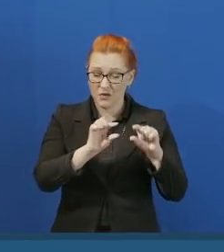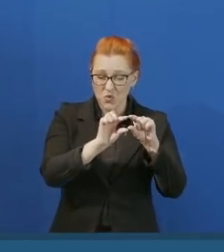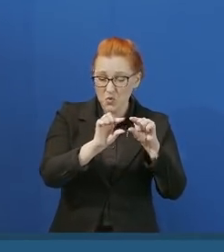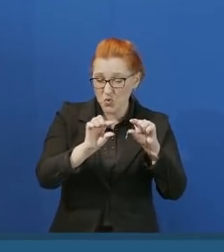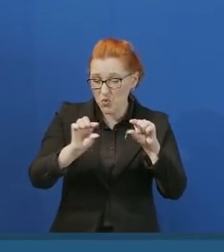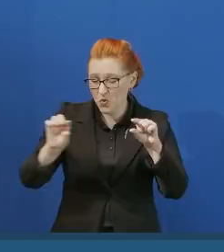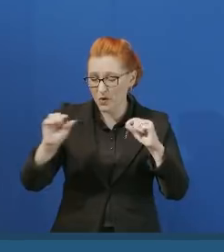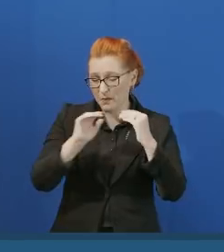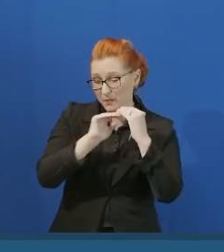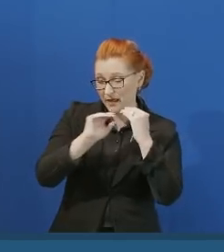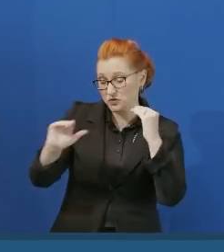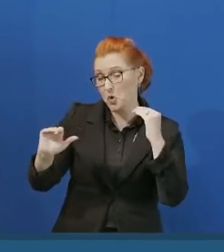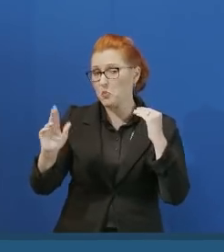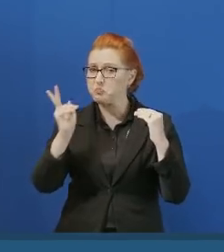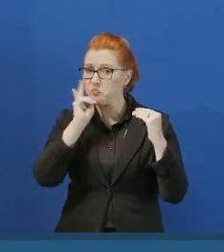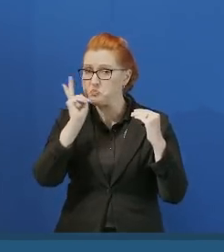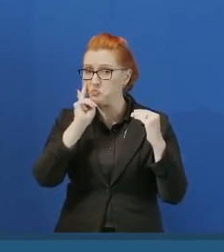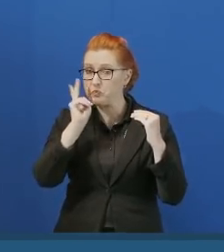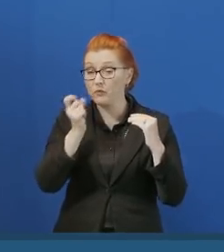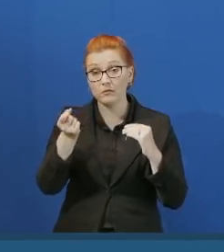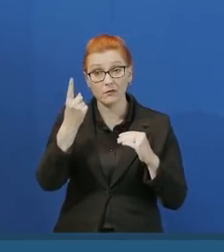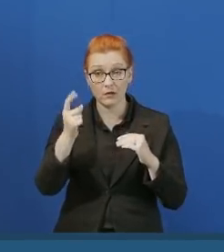data that we have in real time.